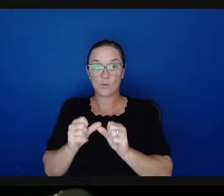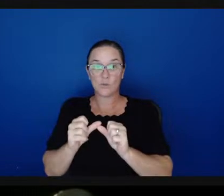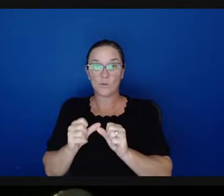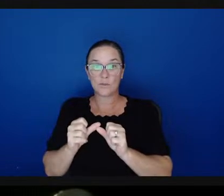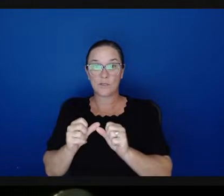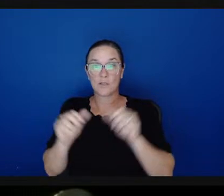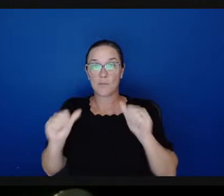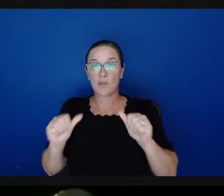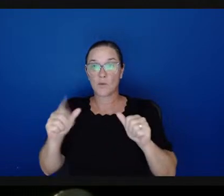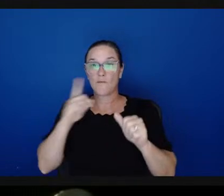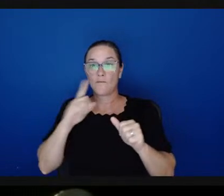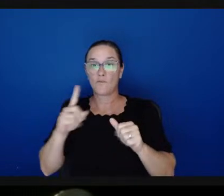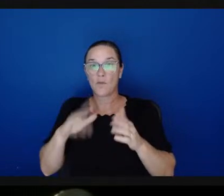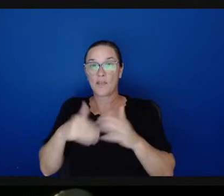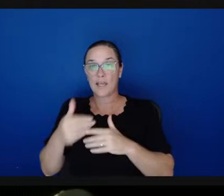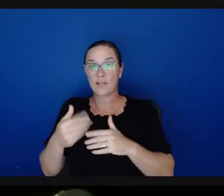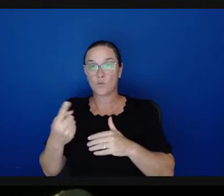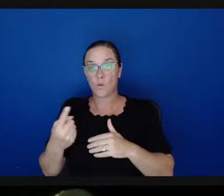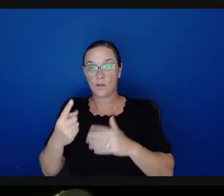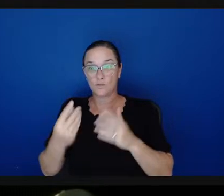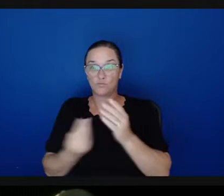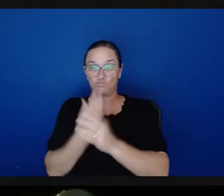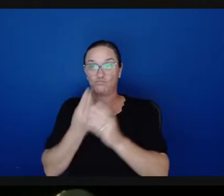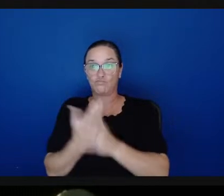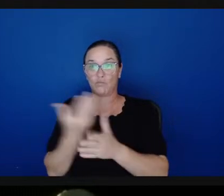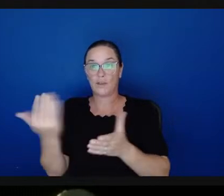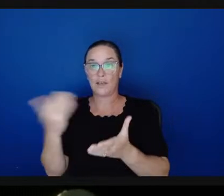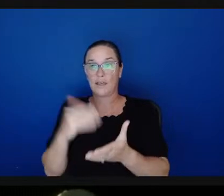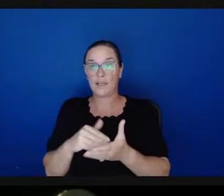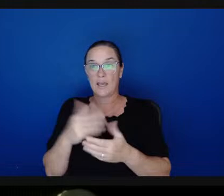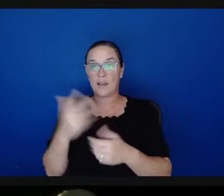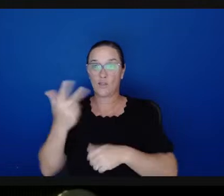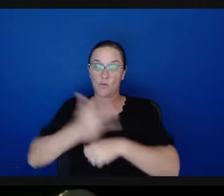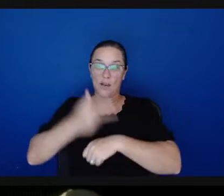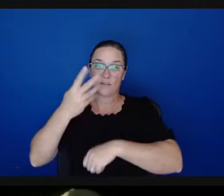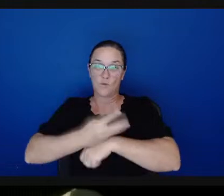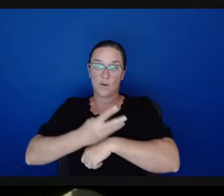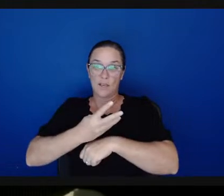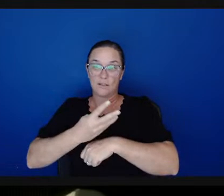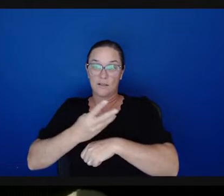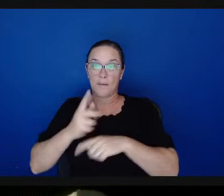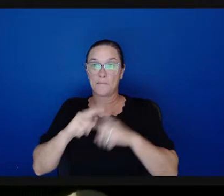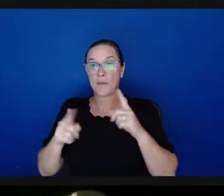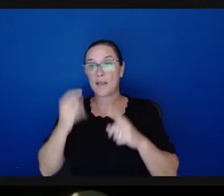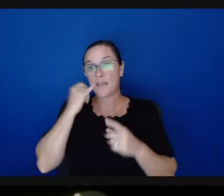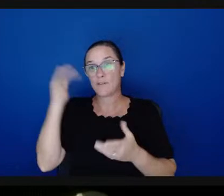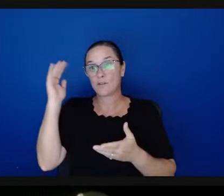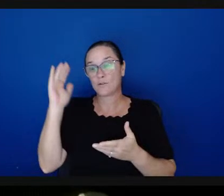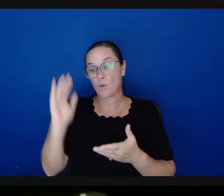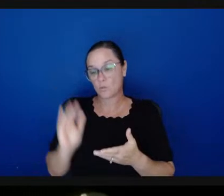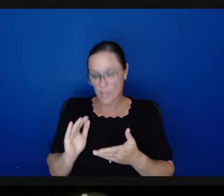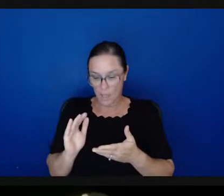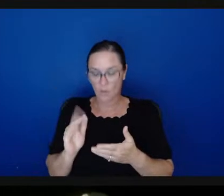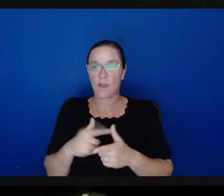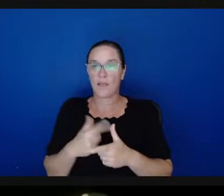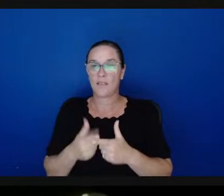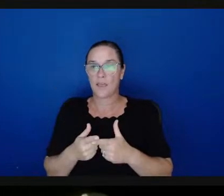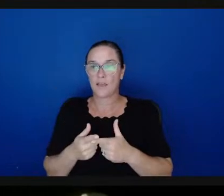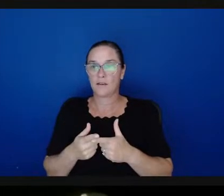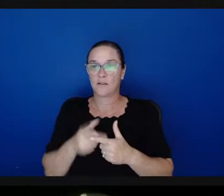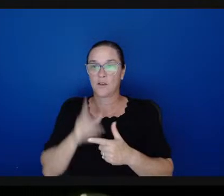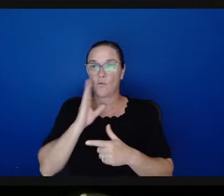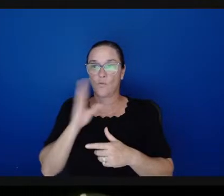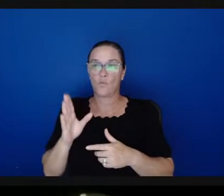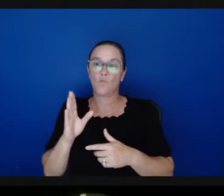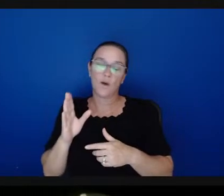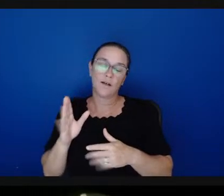it's possible another episode to begin as early as the next 3 to 4 days, right? So, but if it slows down, then it would actually be longer than that, is what